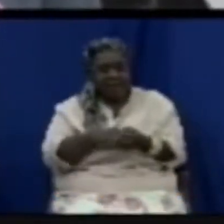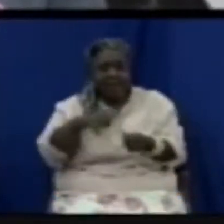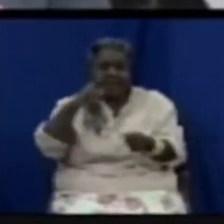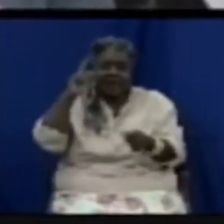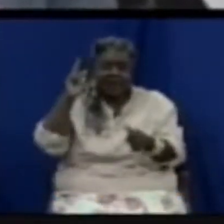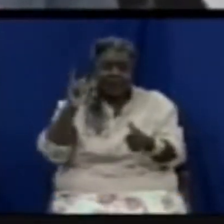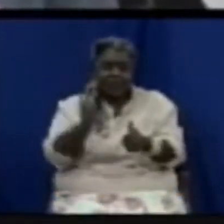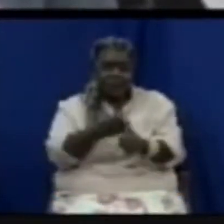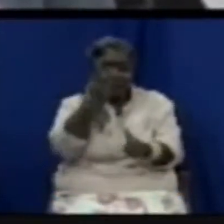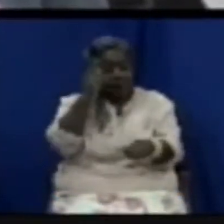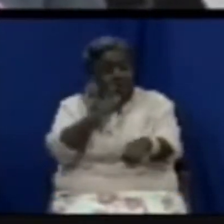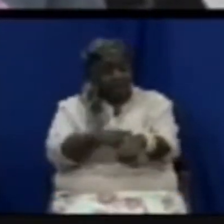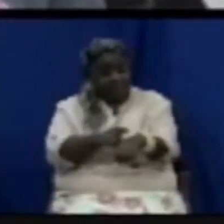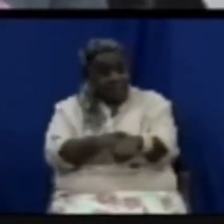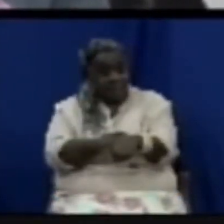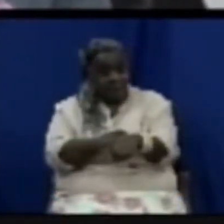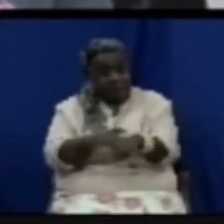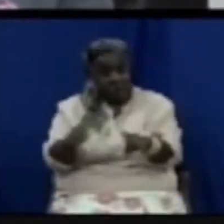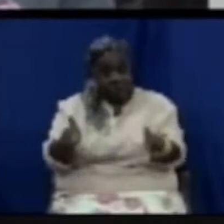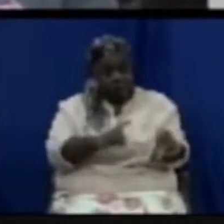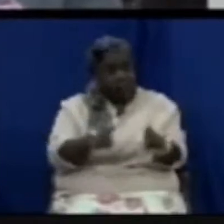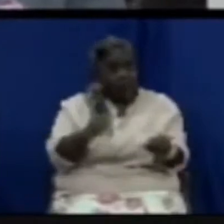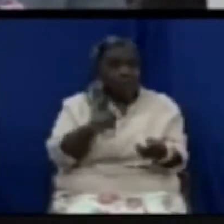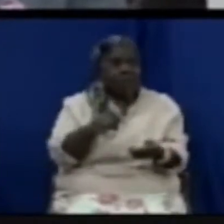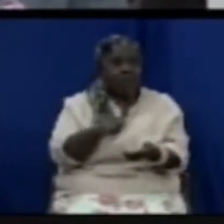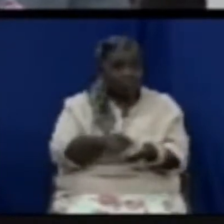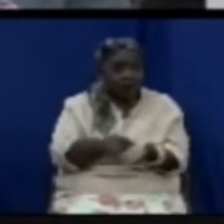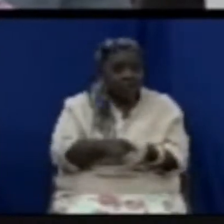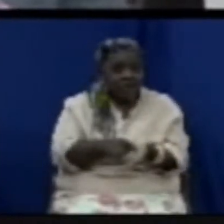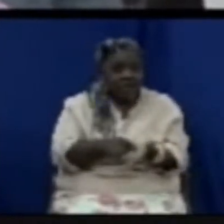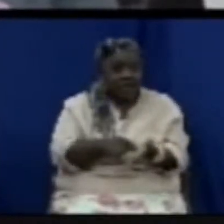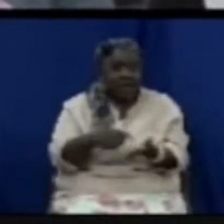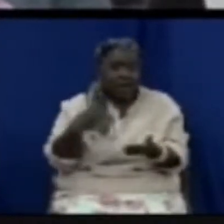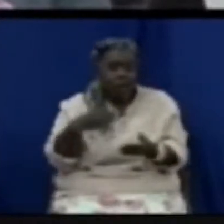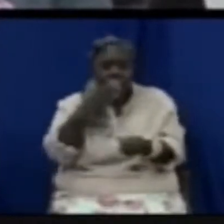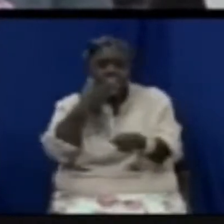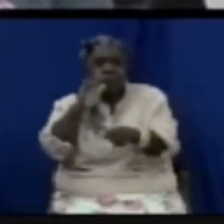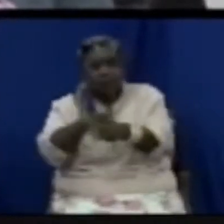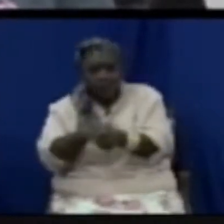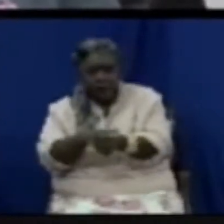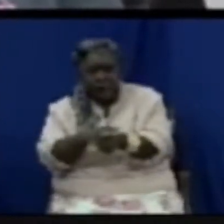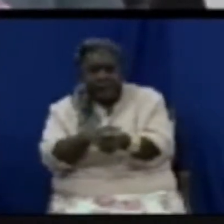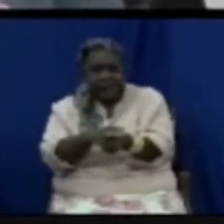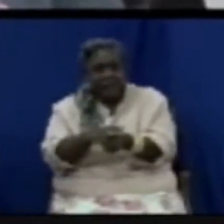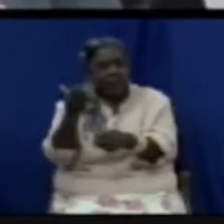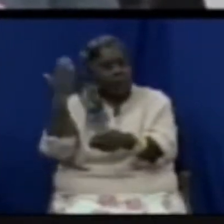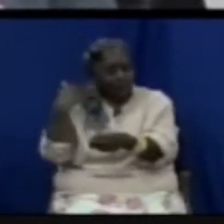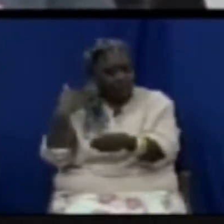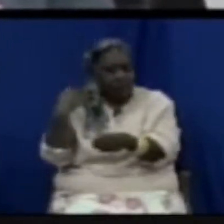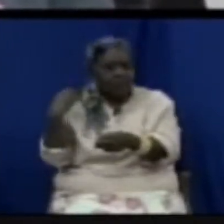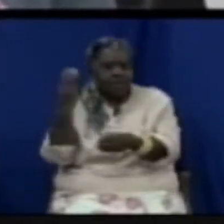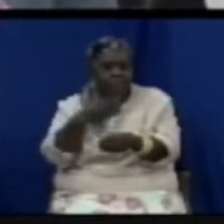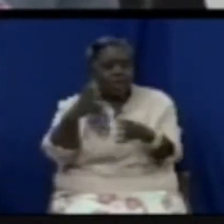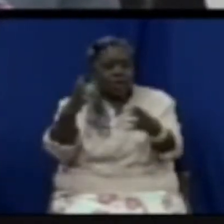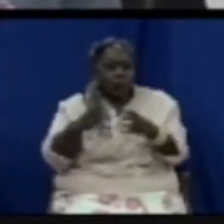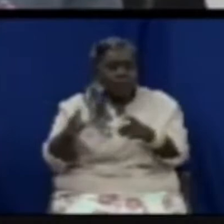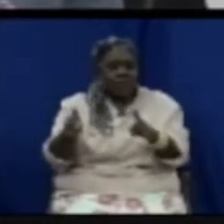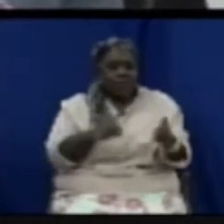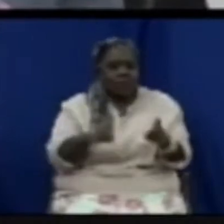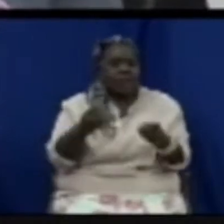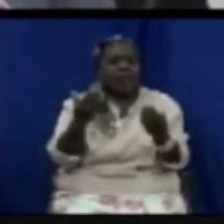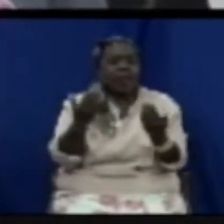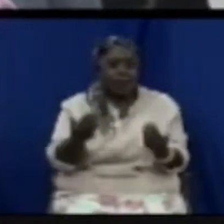Assembly on Monday, Prime Minister Honorable Dr. Terence Drew made the announcement of the $500,000 purchase.